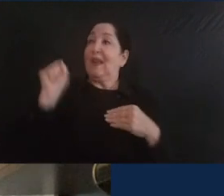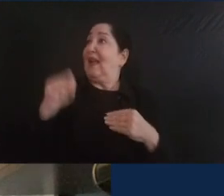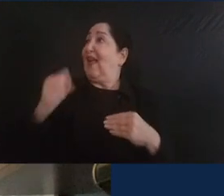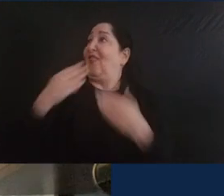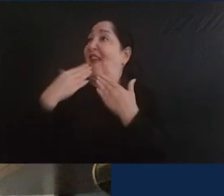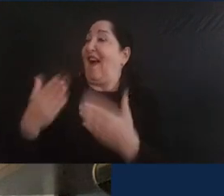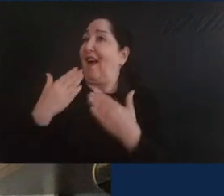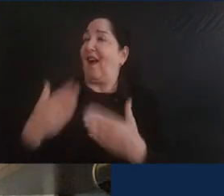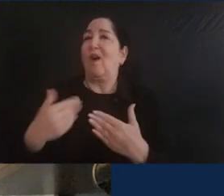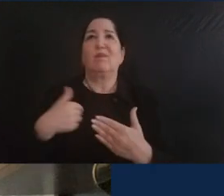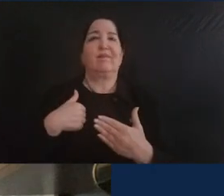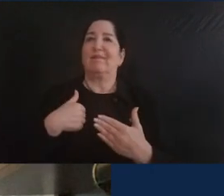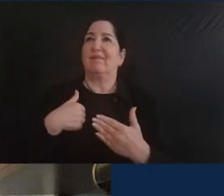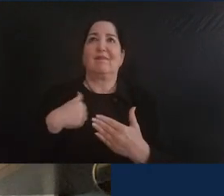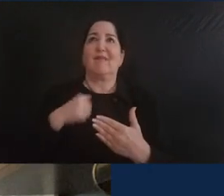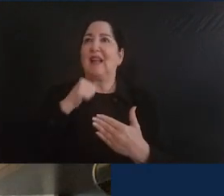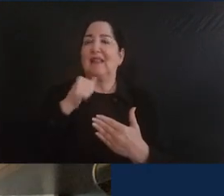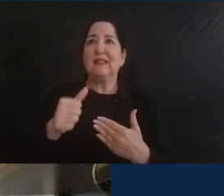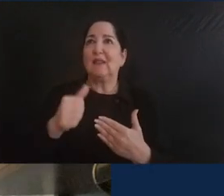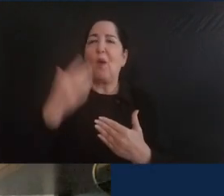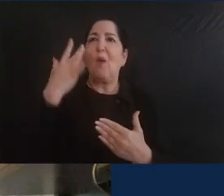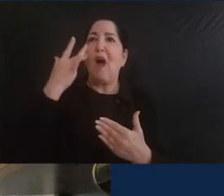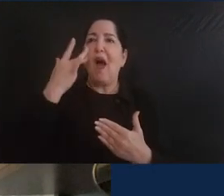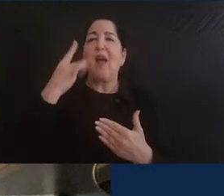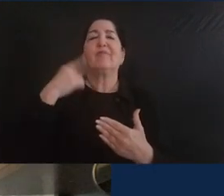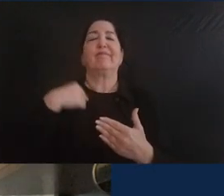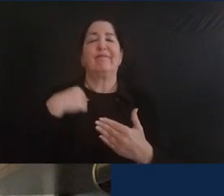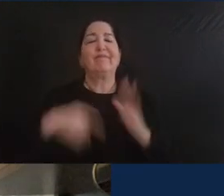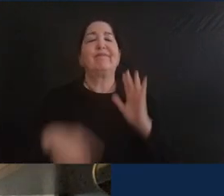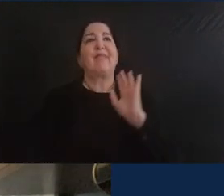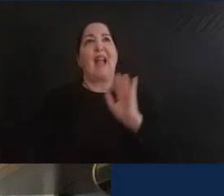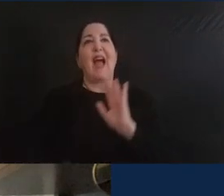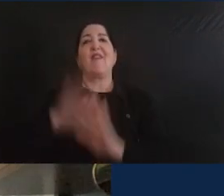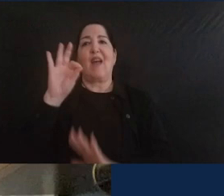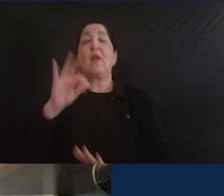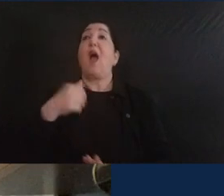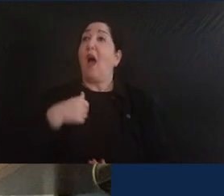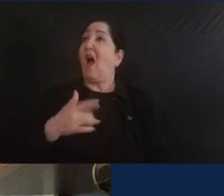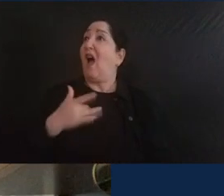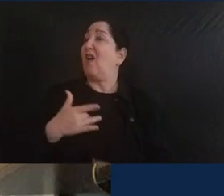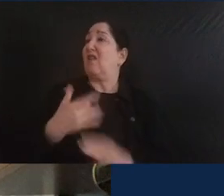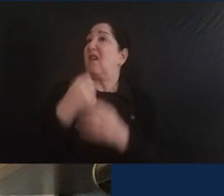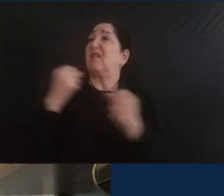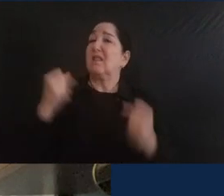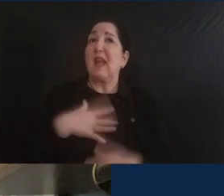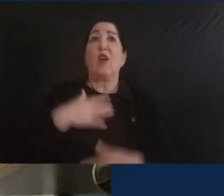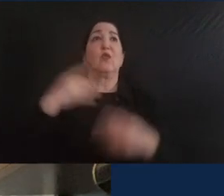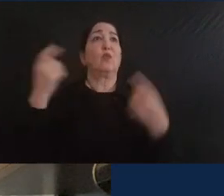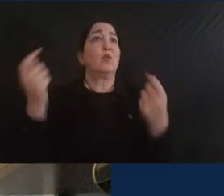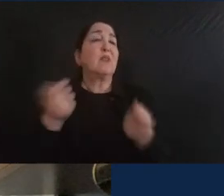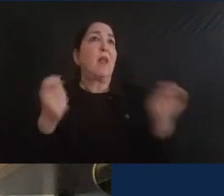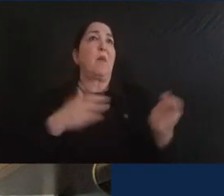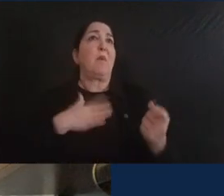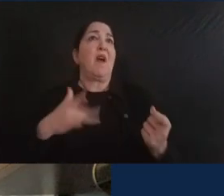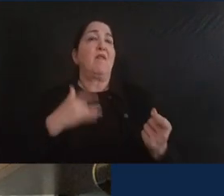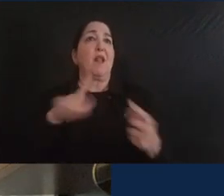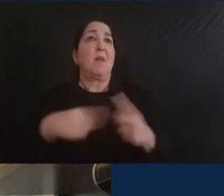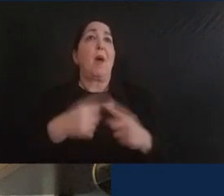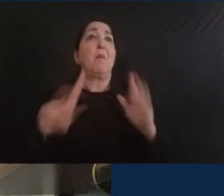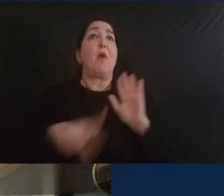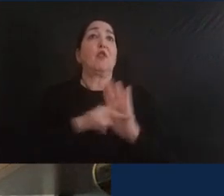about accepting an award relating to my hearing. And that truth is, I felt scared to celebrate this feeling of